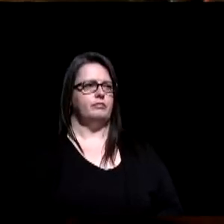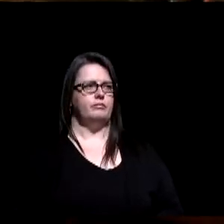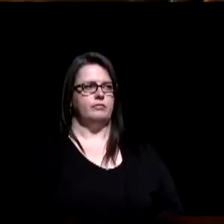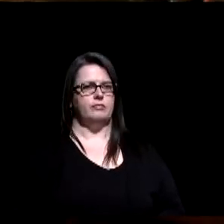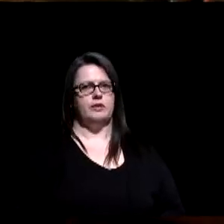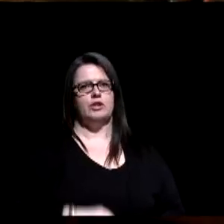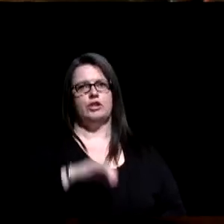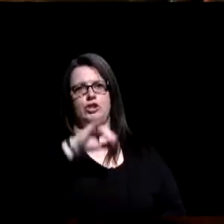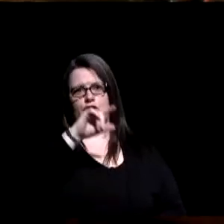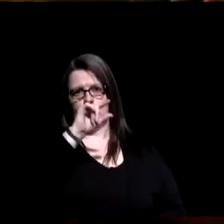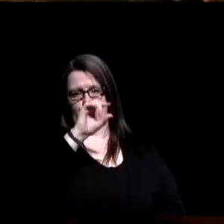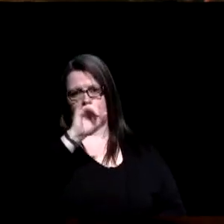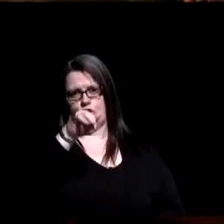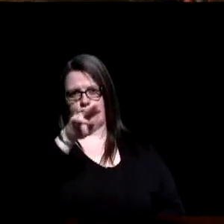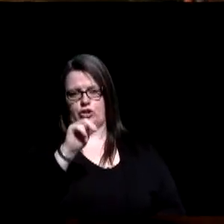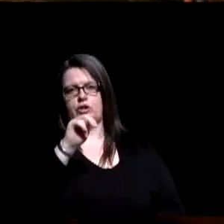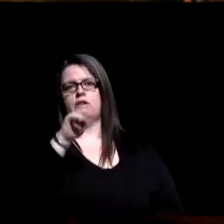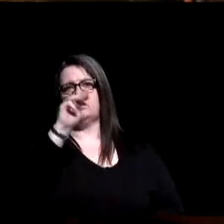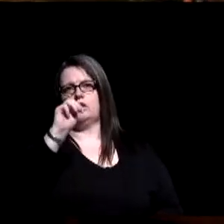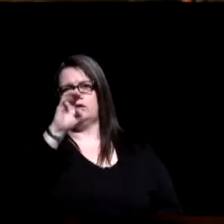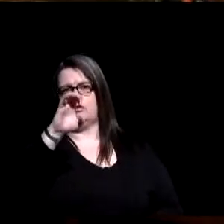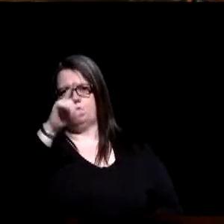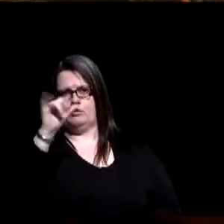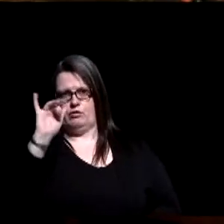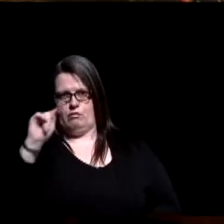Jean McGraw.